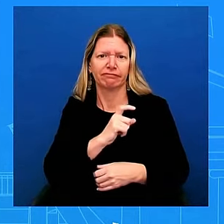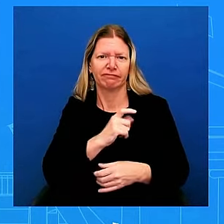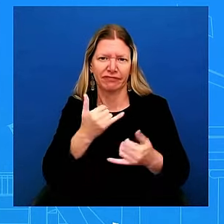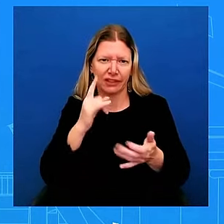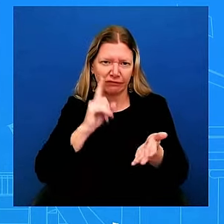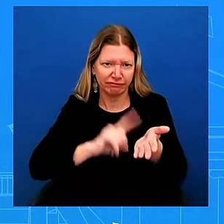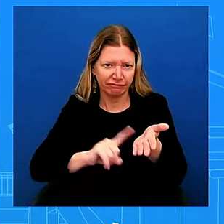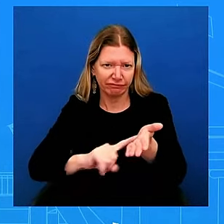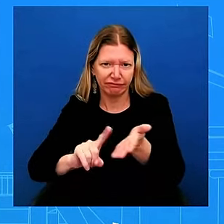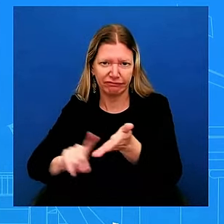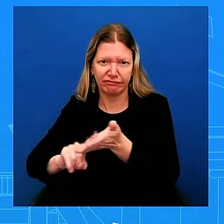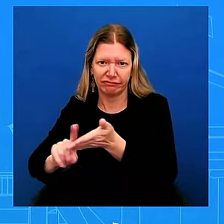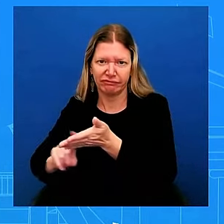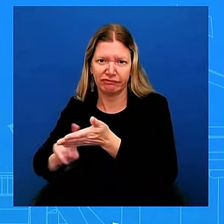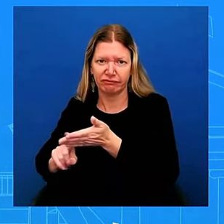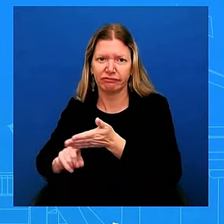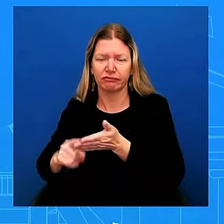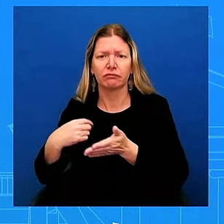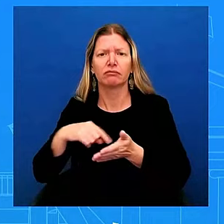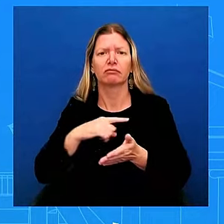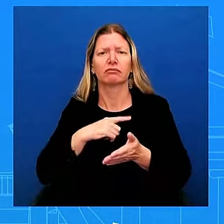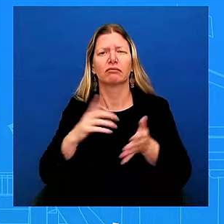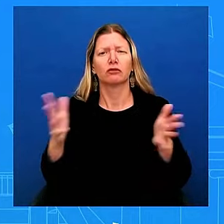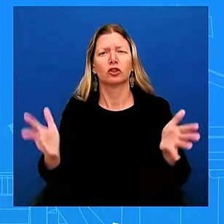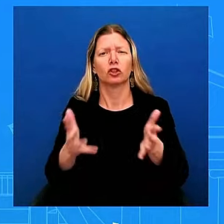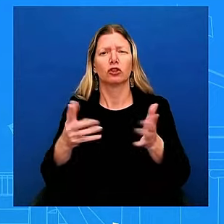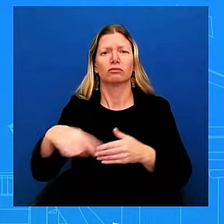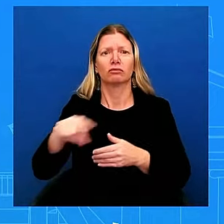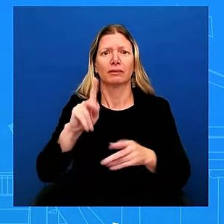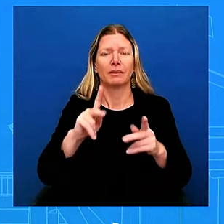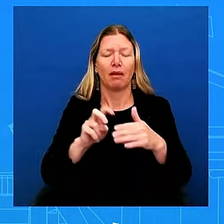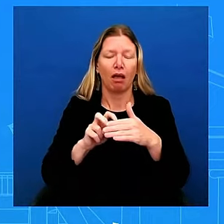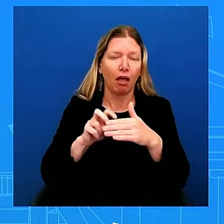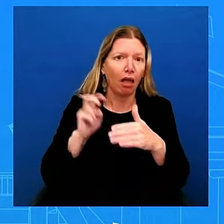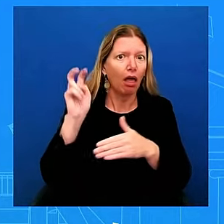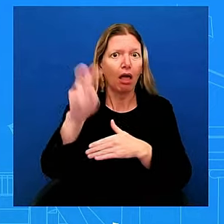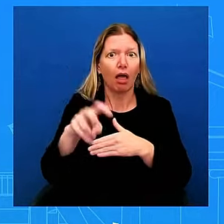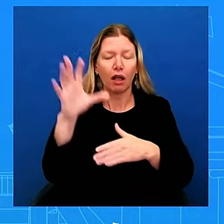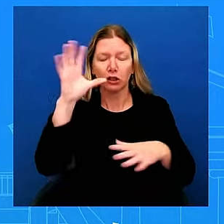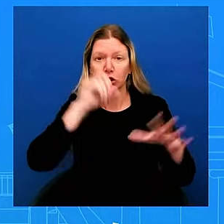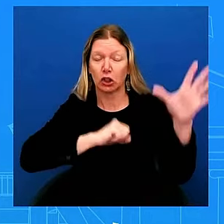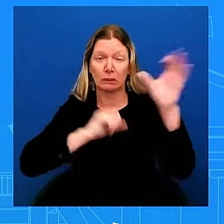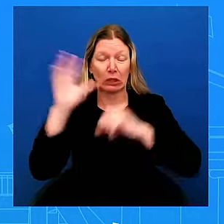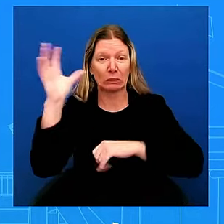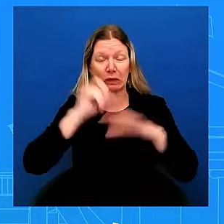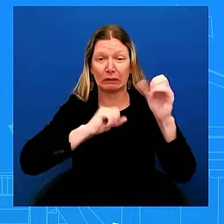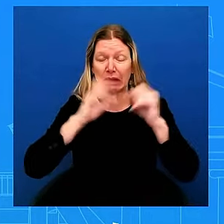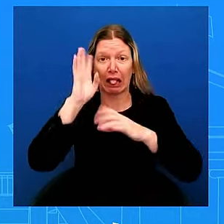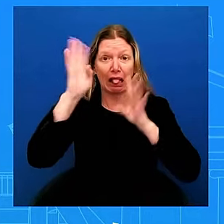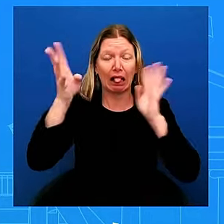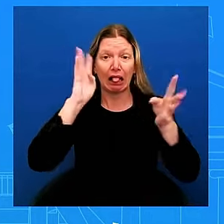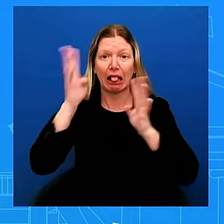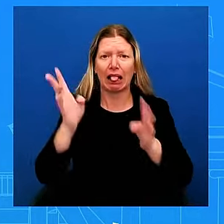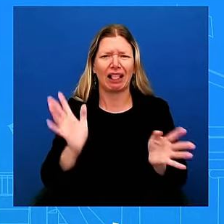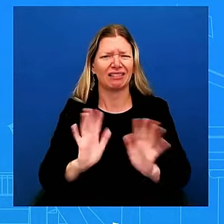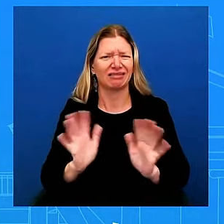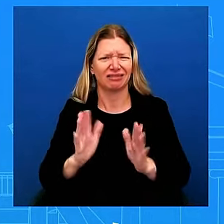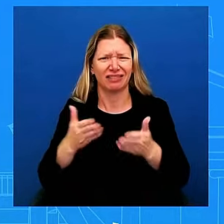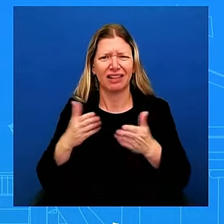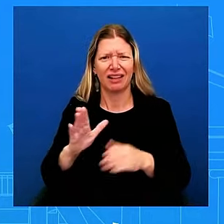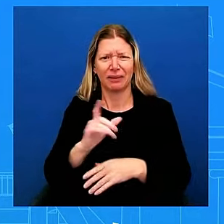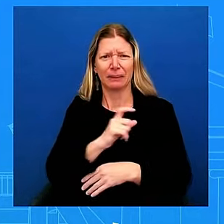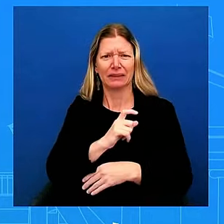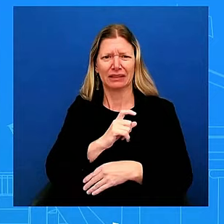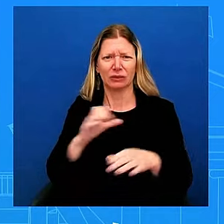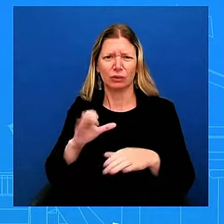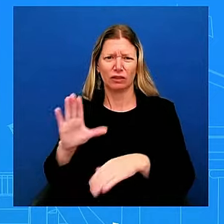to conclusions. Let the law enforcement professionals do their job. But as President Biden made clear, what we do